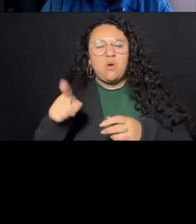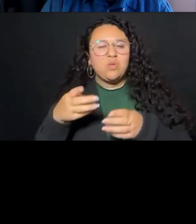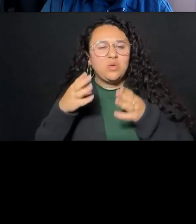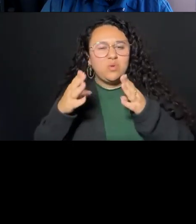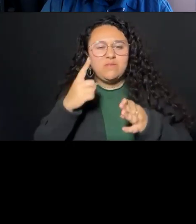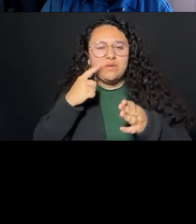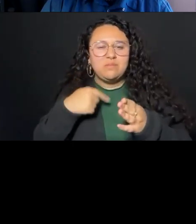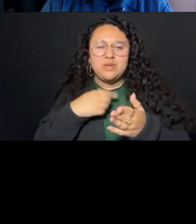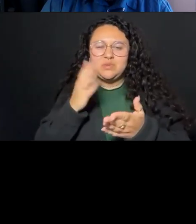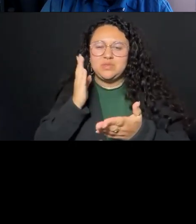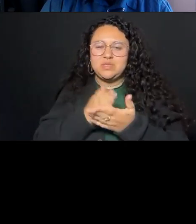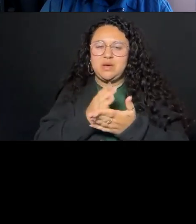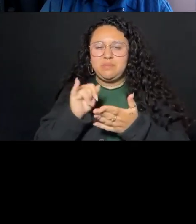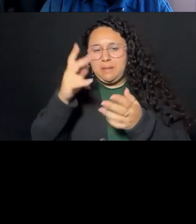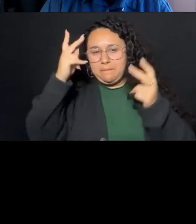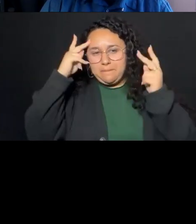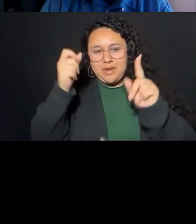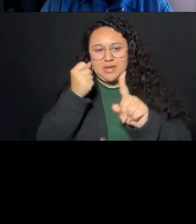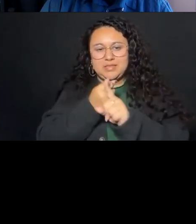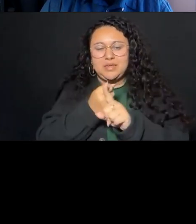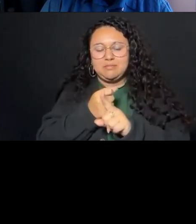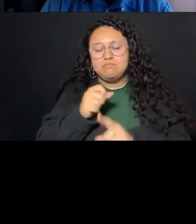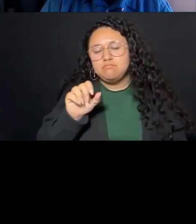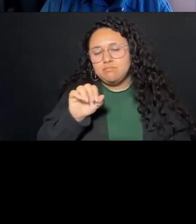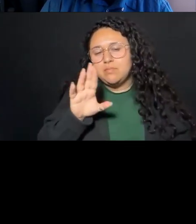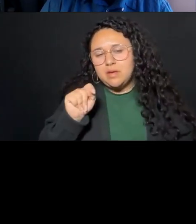stop this panic attack is to like cut myself.